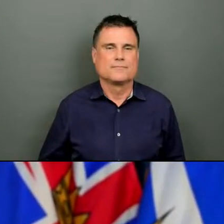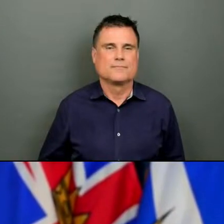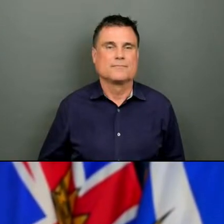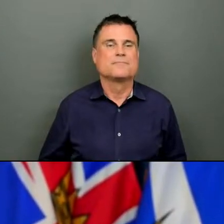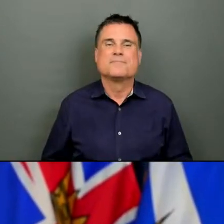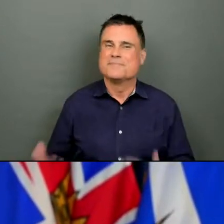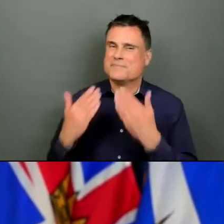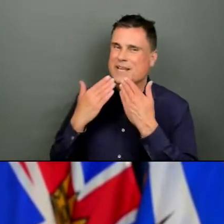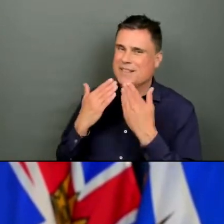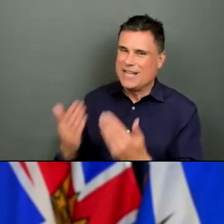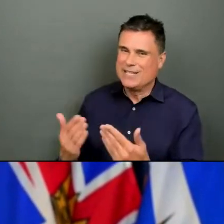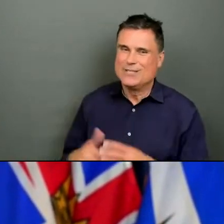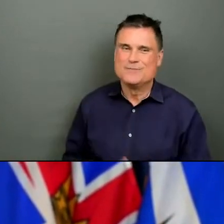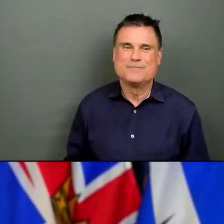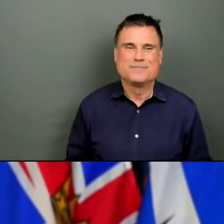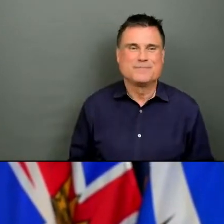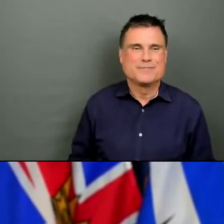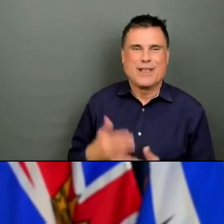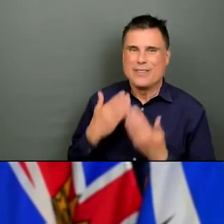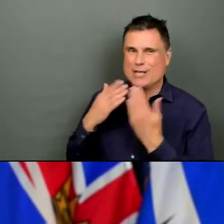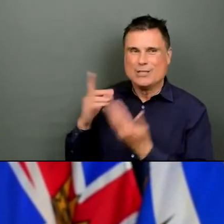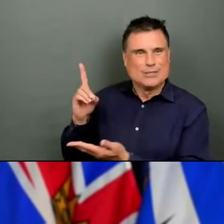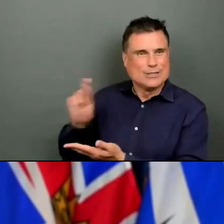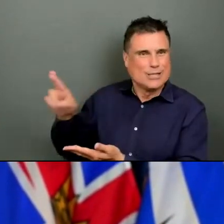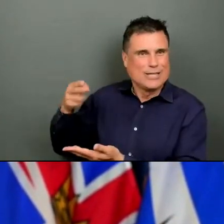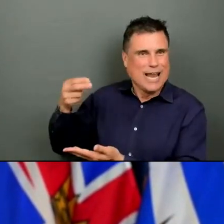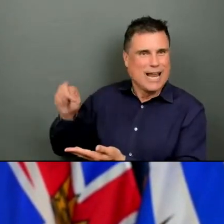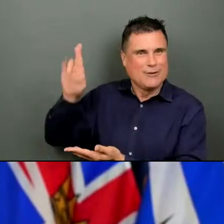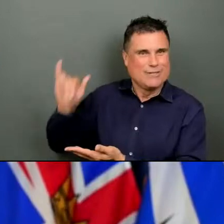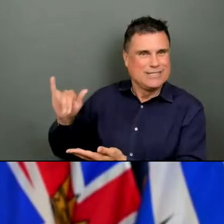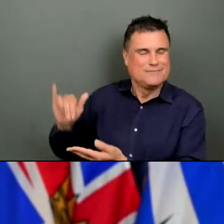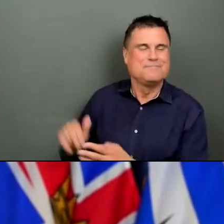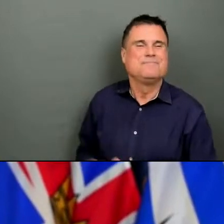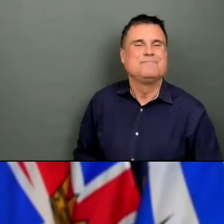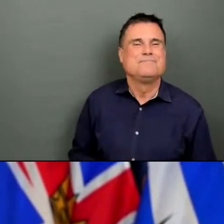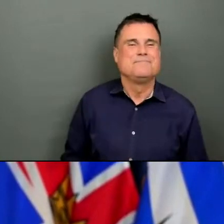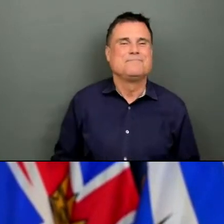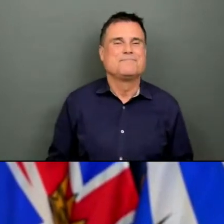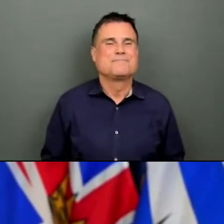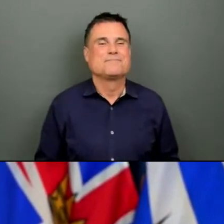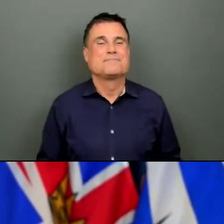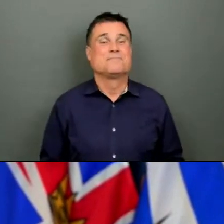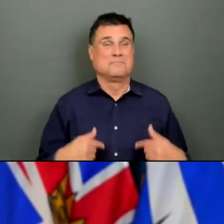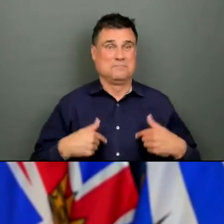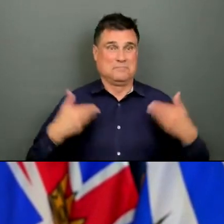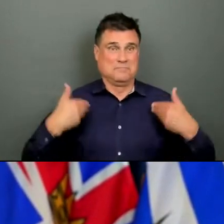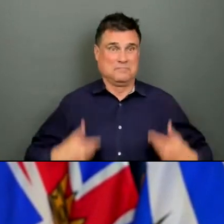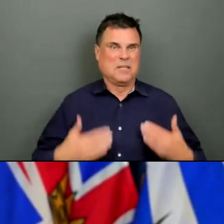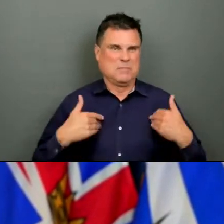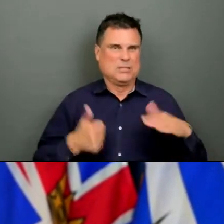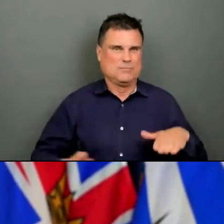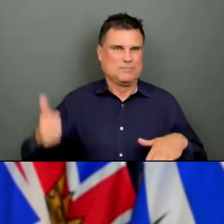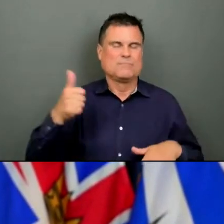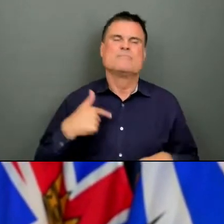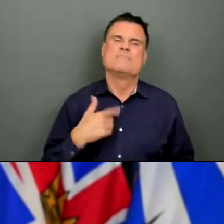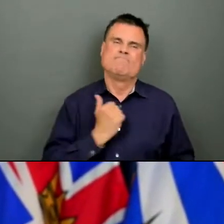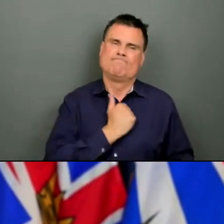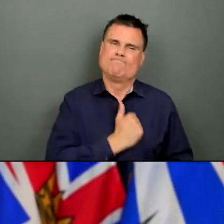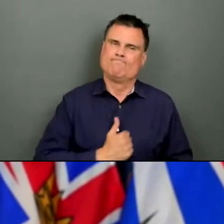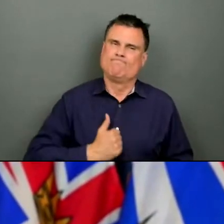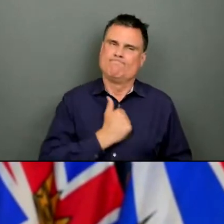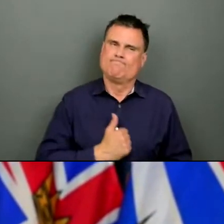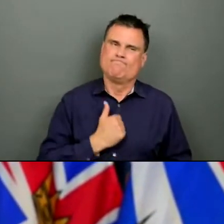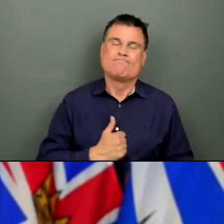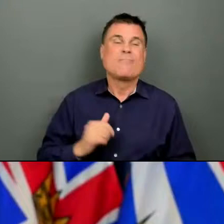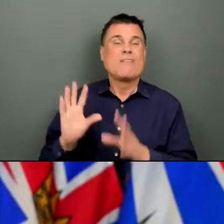Thank you very much, Dr. Henry, and I want to start by passing on my condolences to the families, the friends, the caregivers